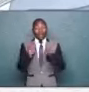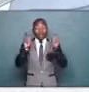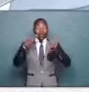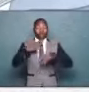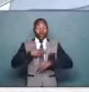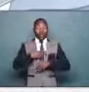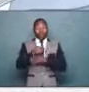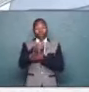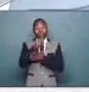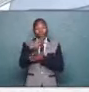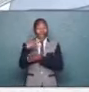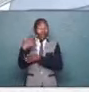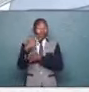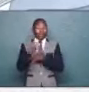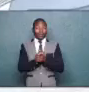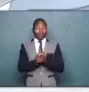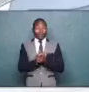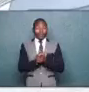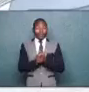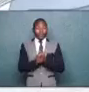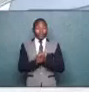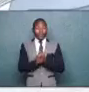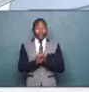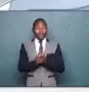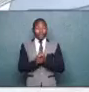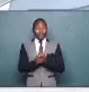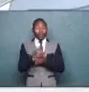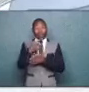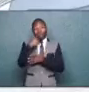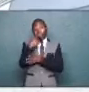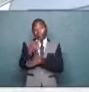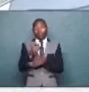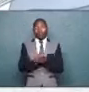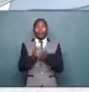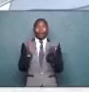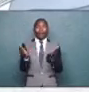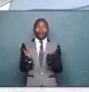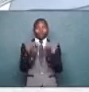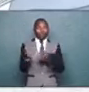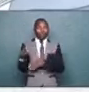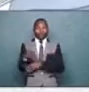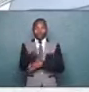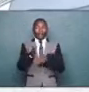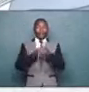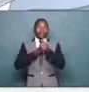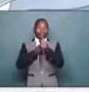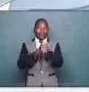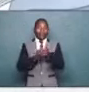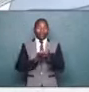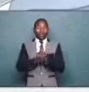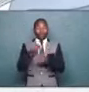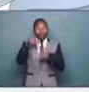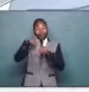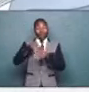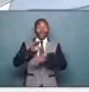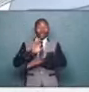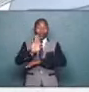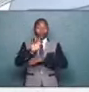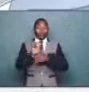the 2025 general election, which is promoting democratic leadership through your